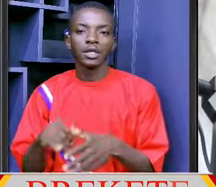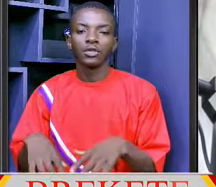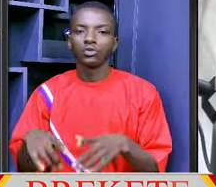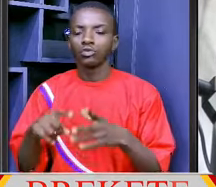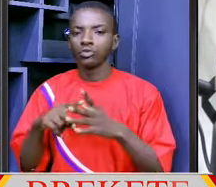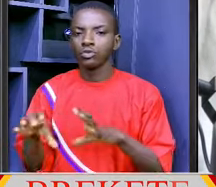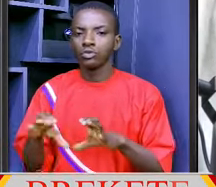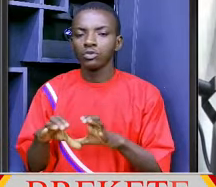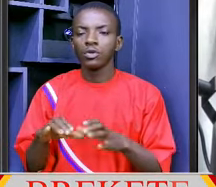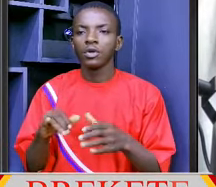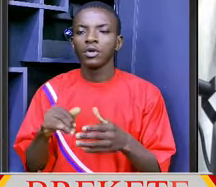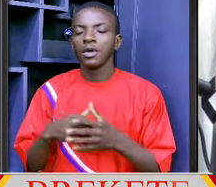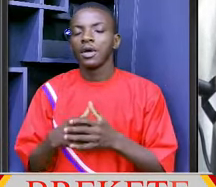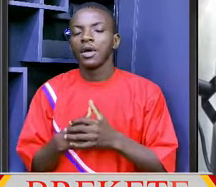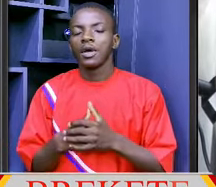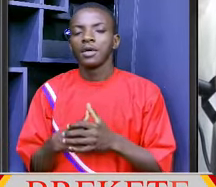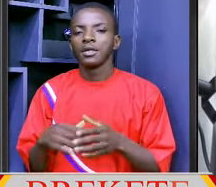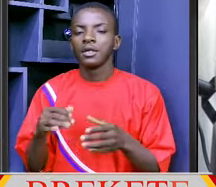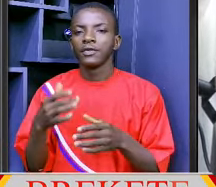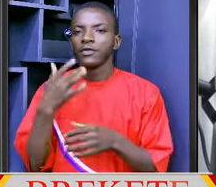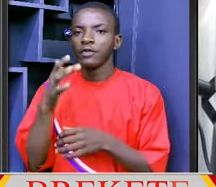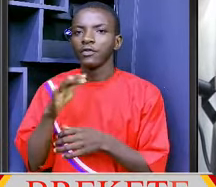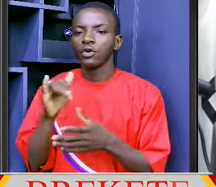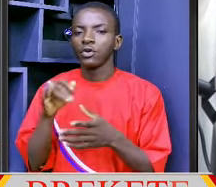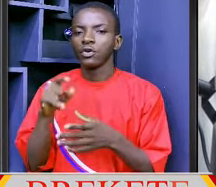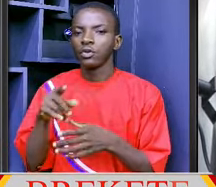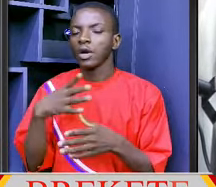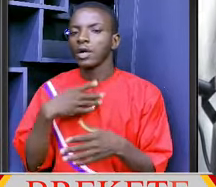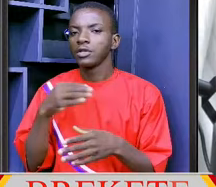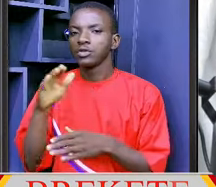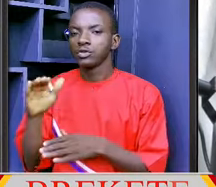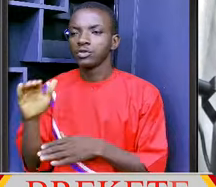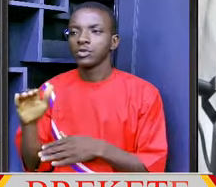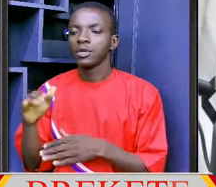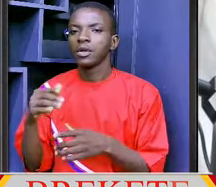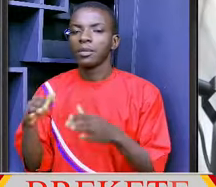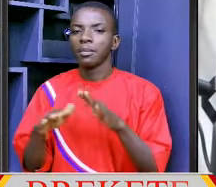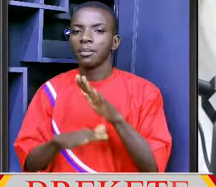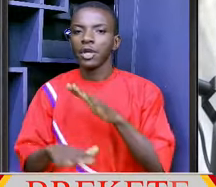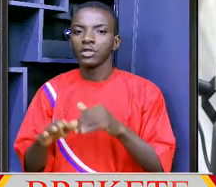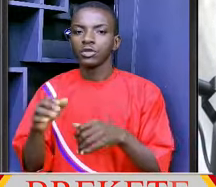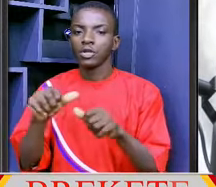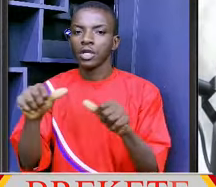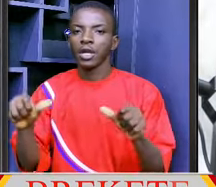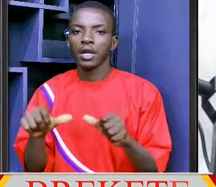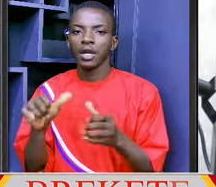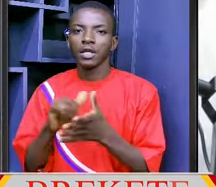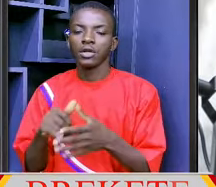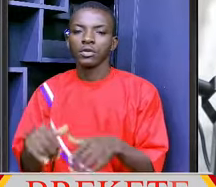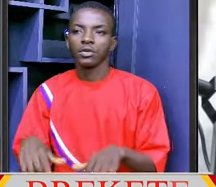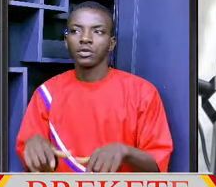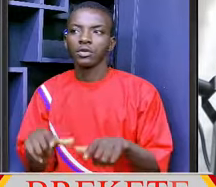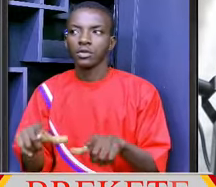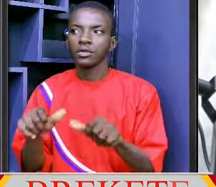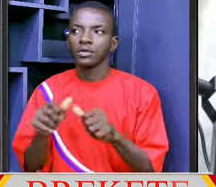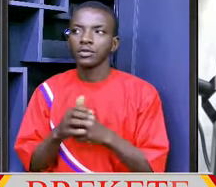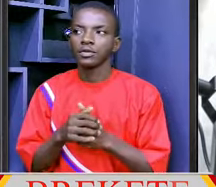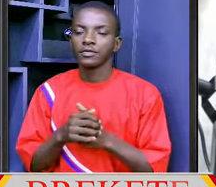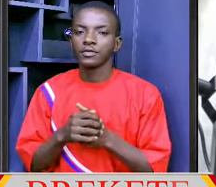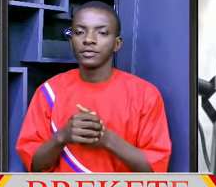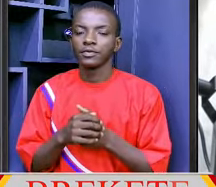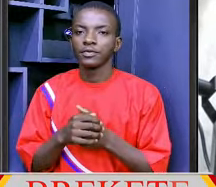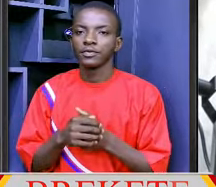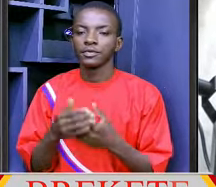go they do. Yes. Where... go favor you and the children. Yes, sir. Based on the area where you they live. Good idea, yes? Yes,